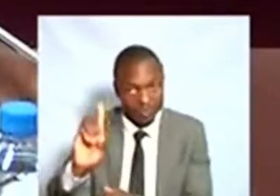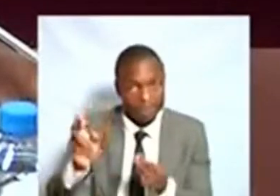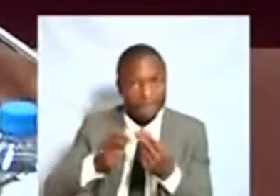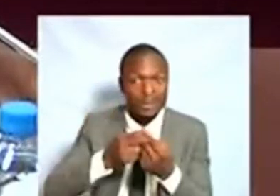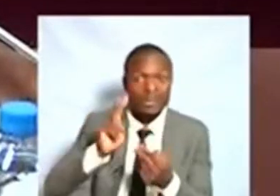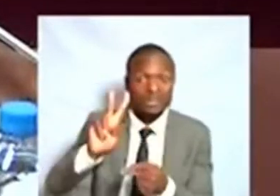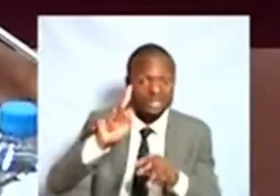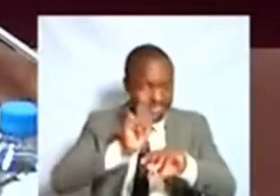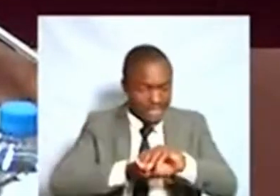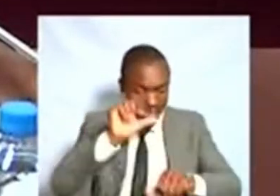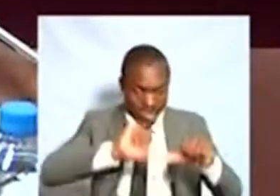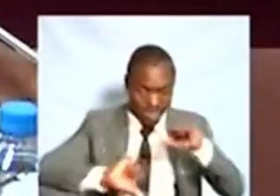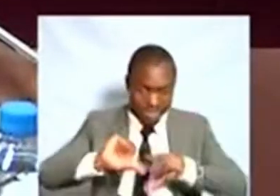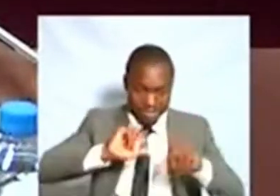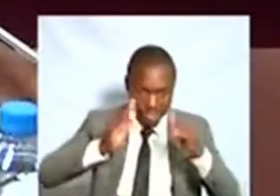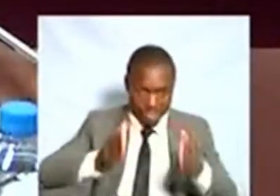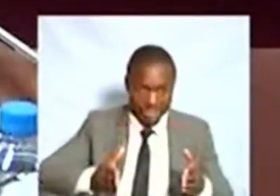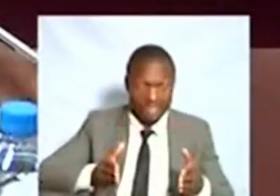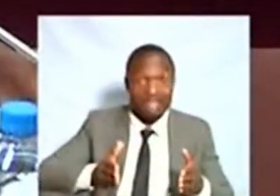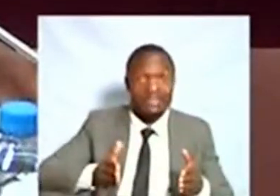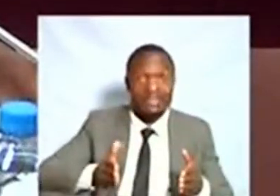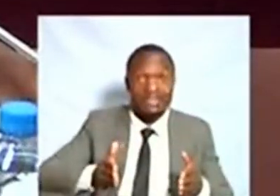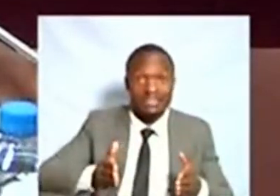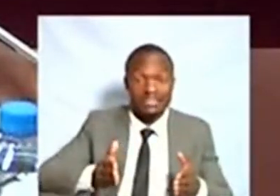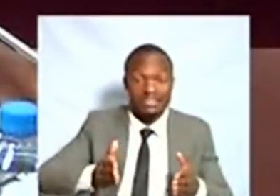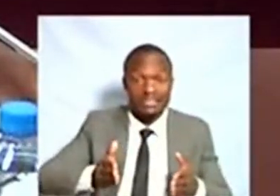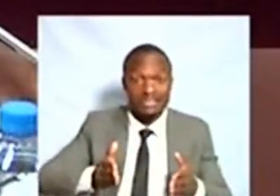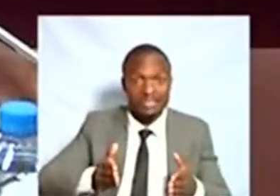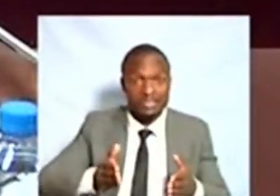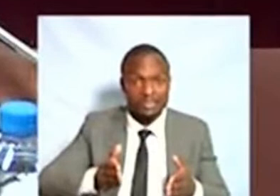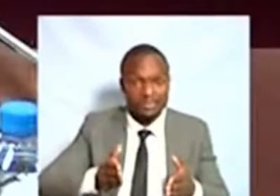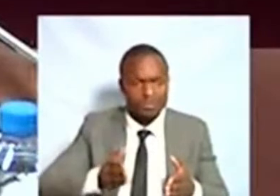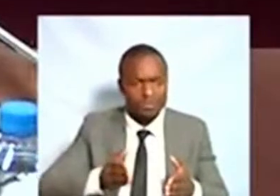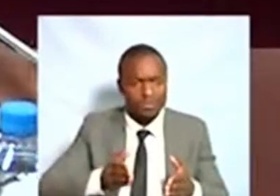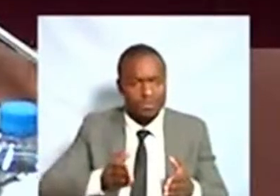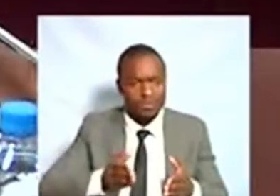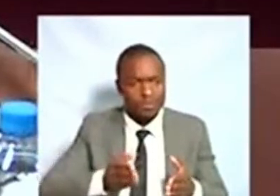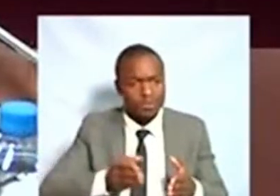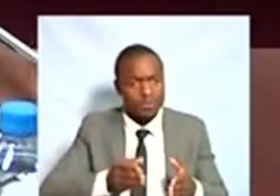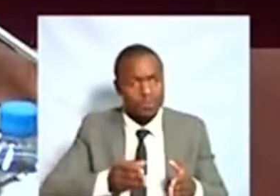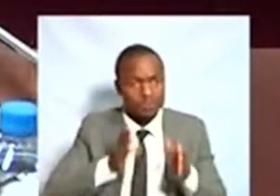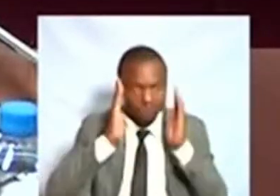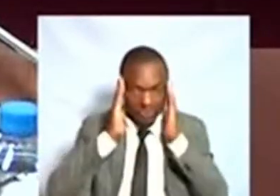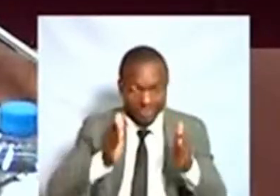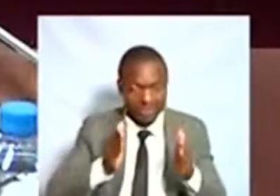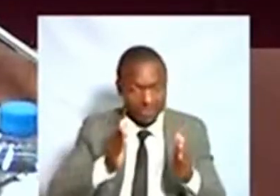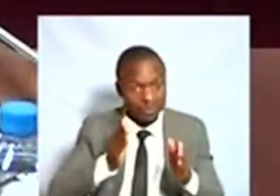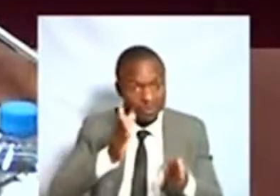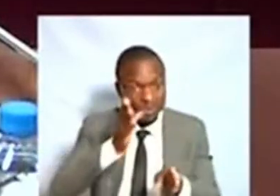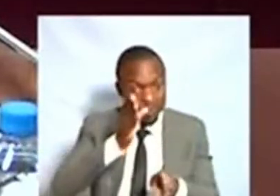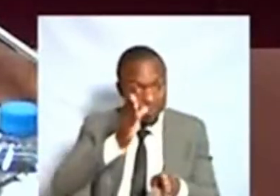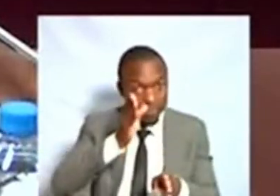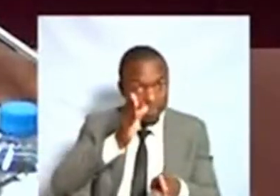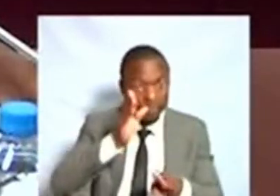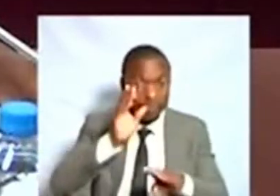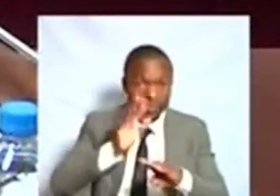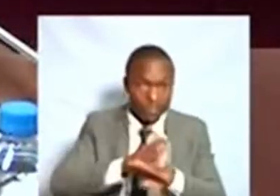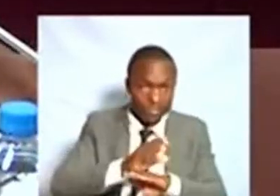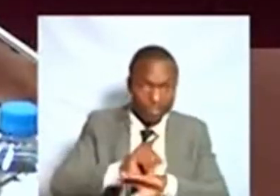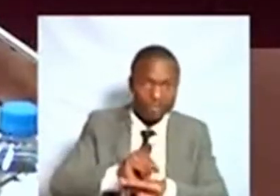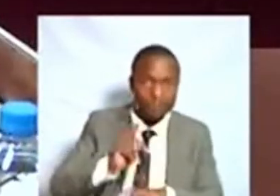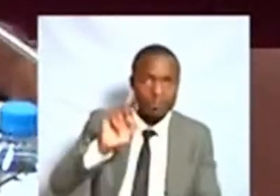audit, Auditor General was considering a construction of a 1x3. Thank you. Thank you. Thank you,